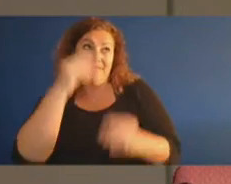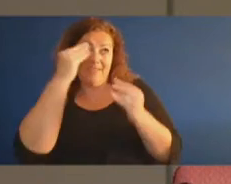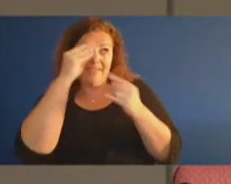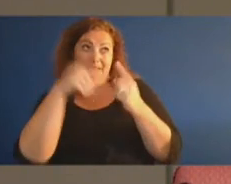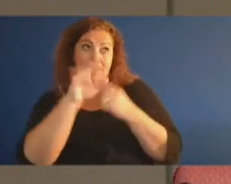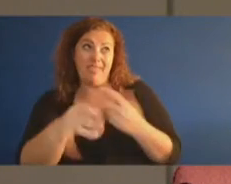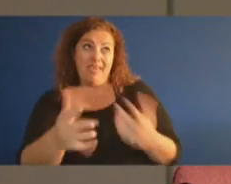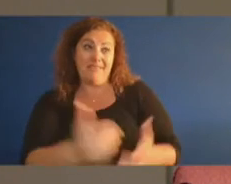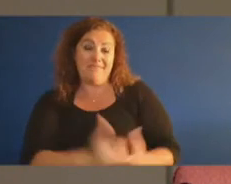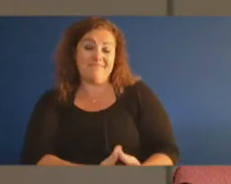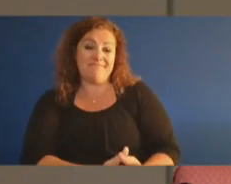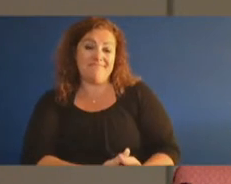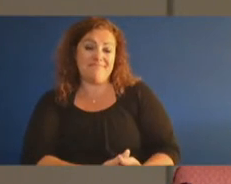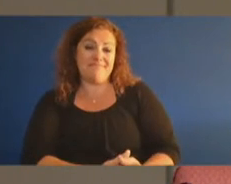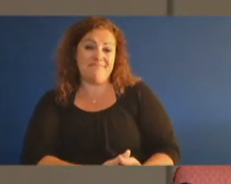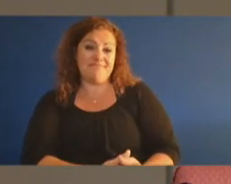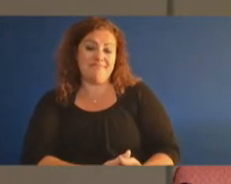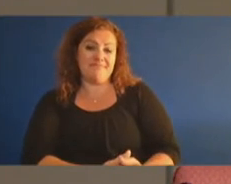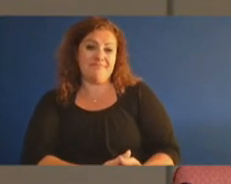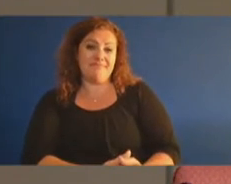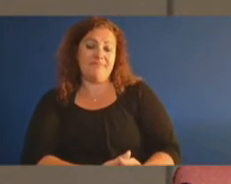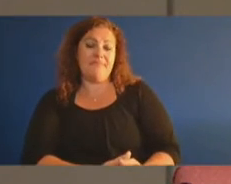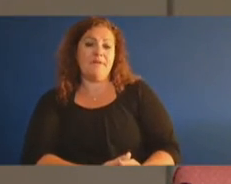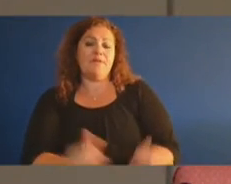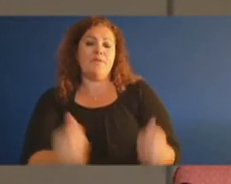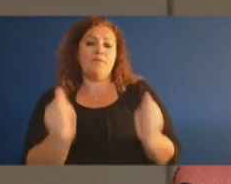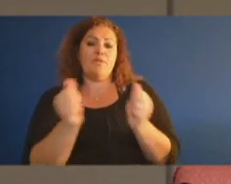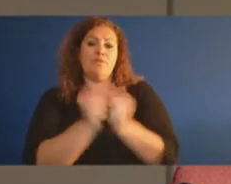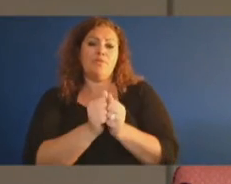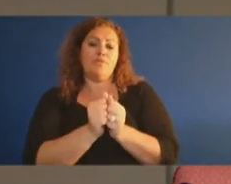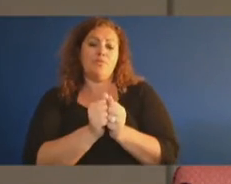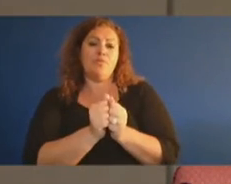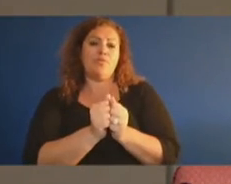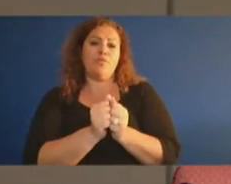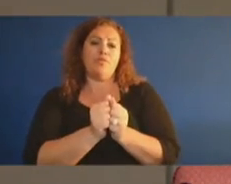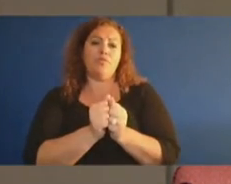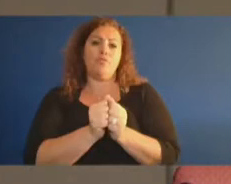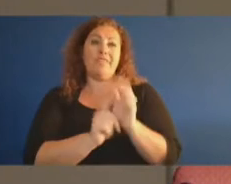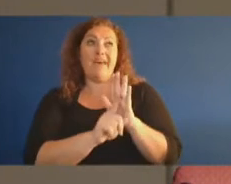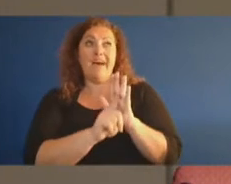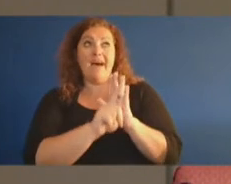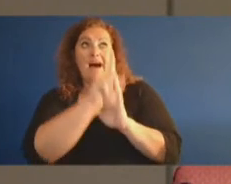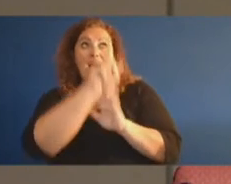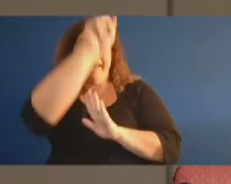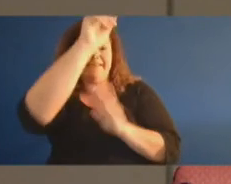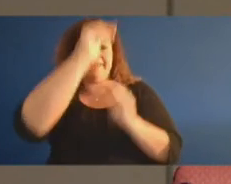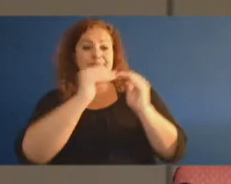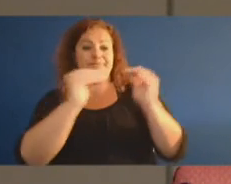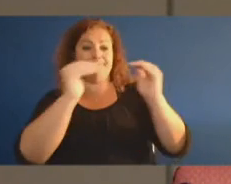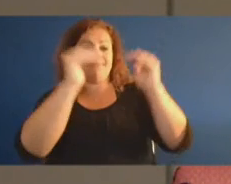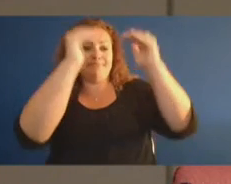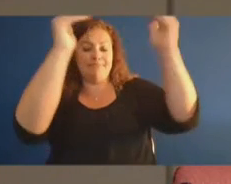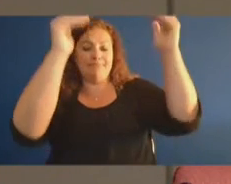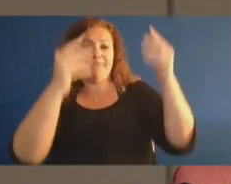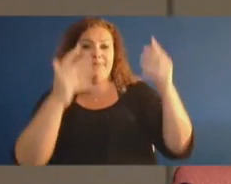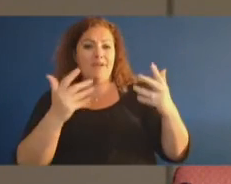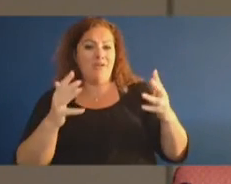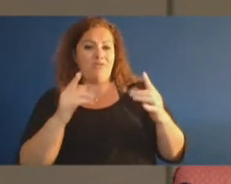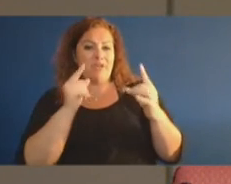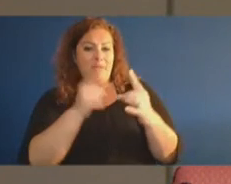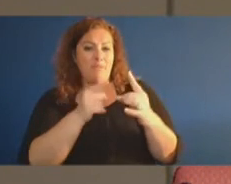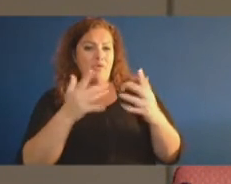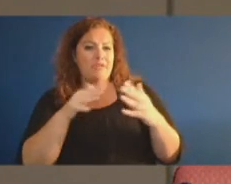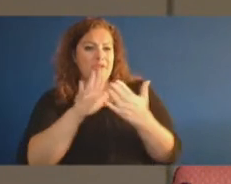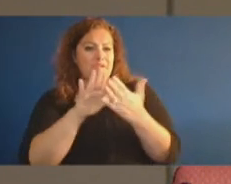that um in terms of uh height I think this was already the point that was already addressed by